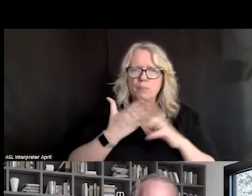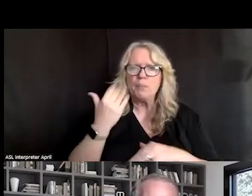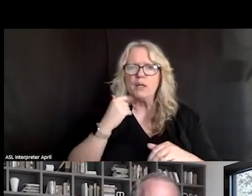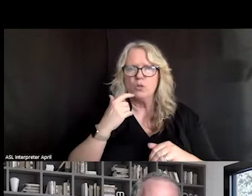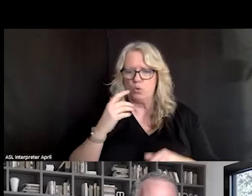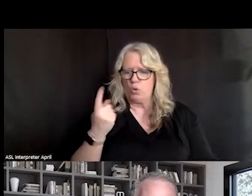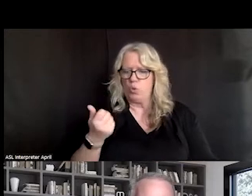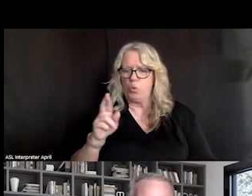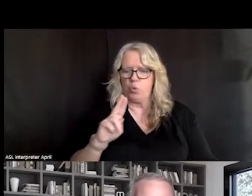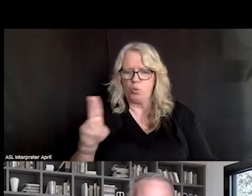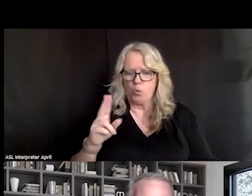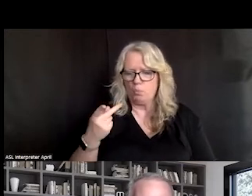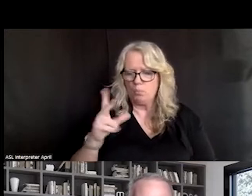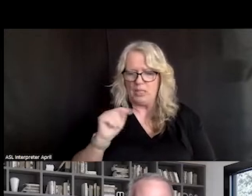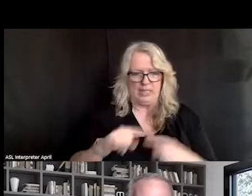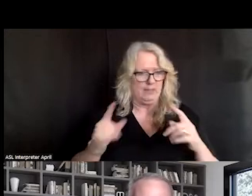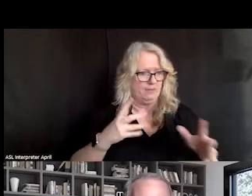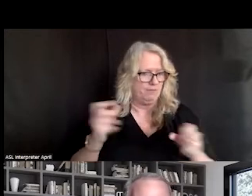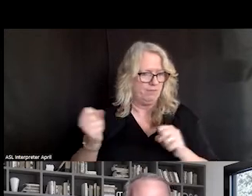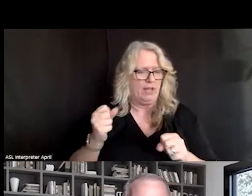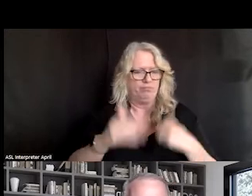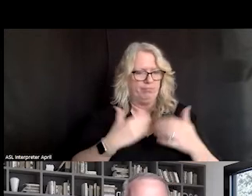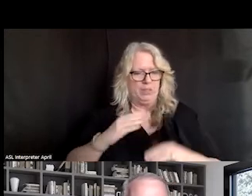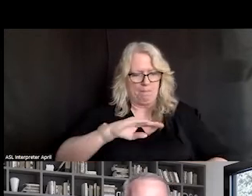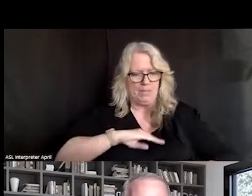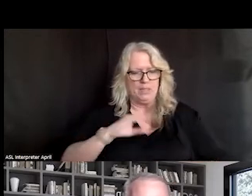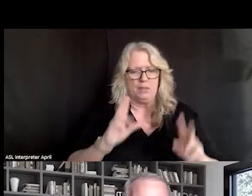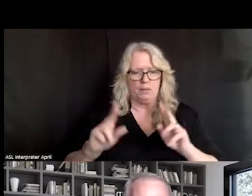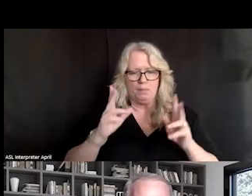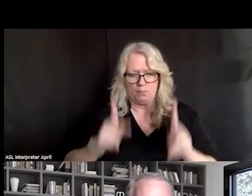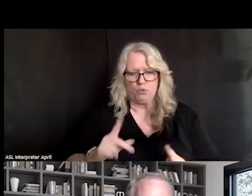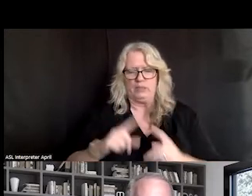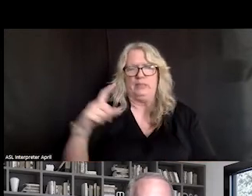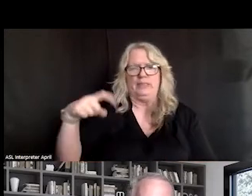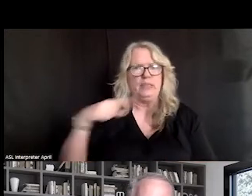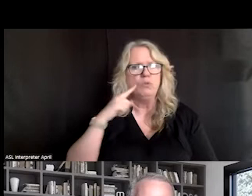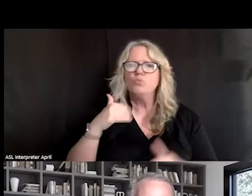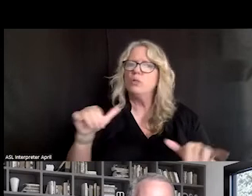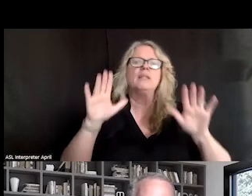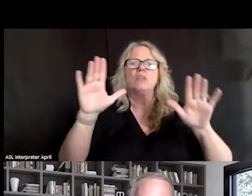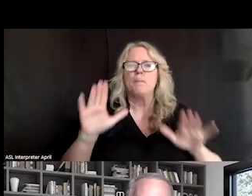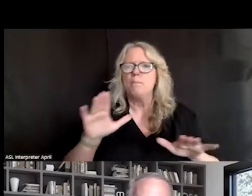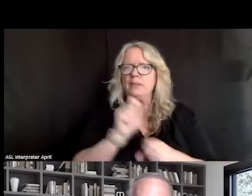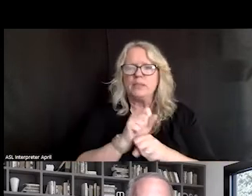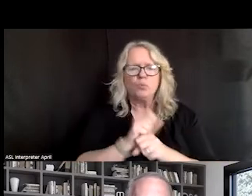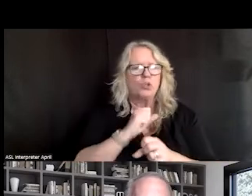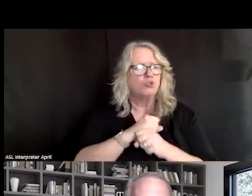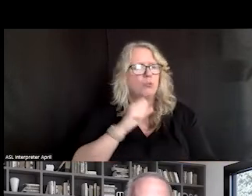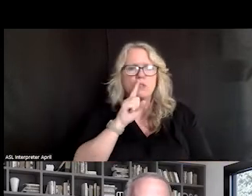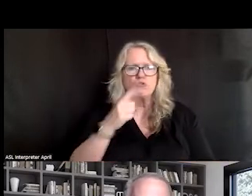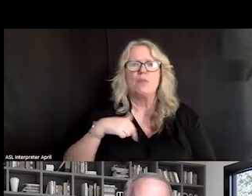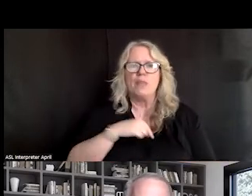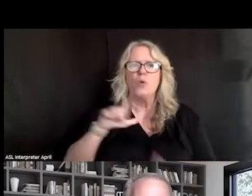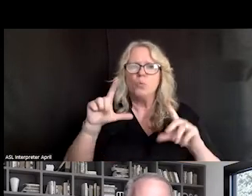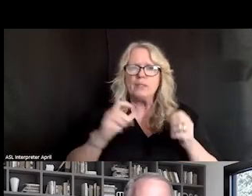better. It's not fast for faster's sake. It's about meeting the person's needs in the moment. And Margie, you've done amazing work to make sure that we do that in the